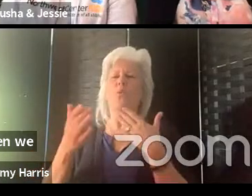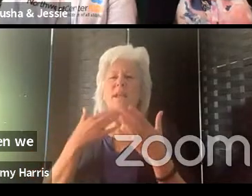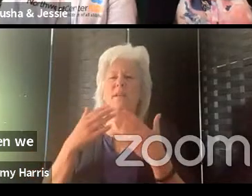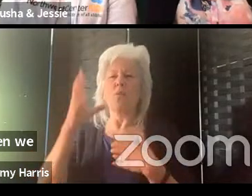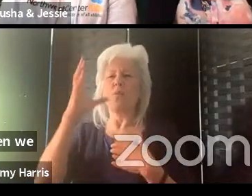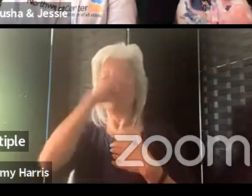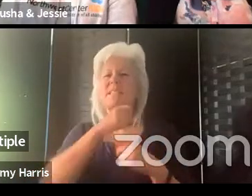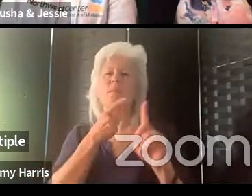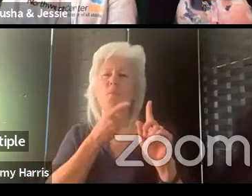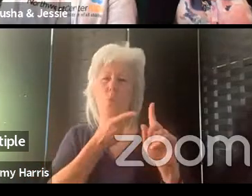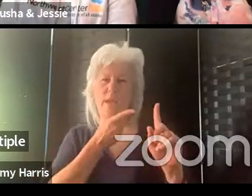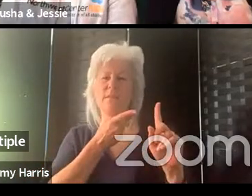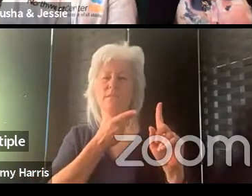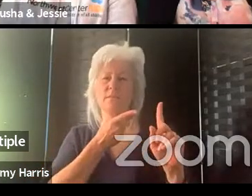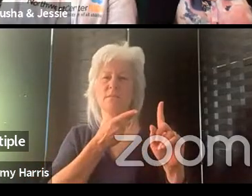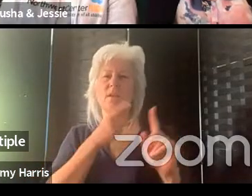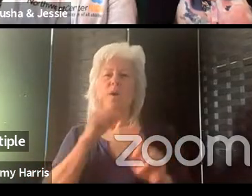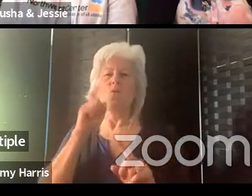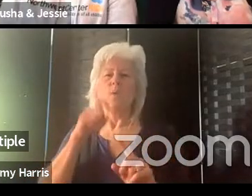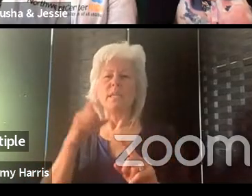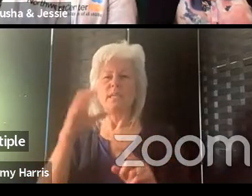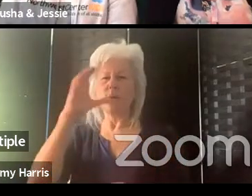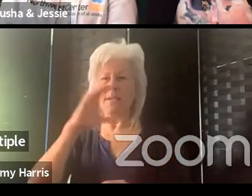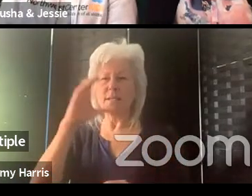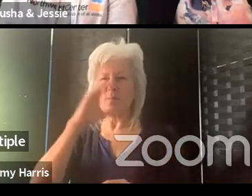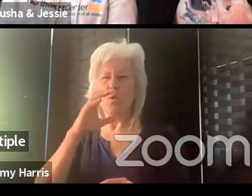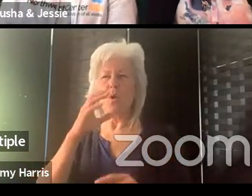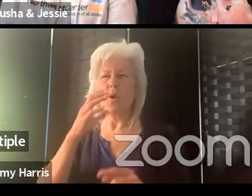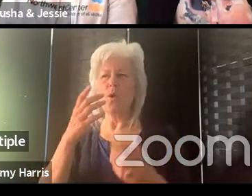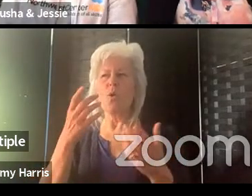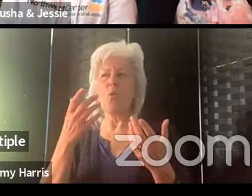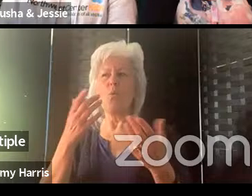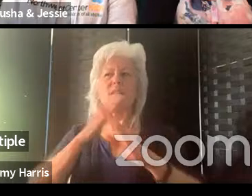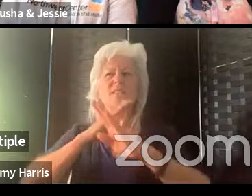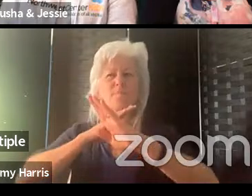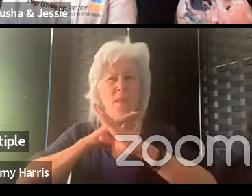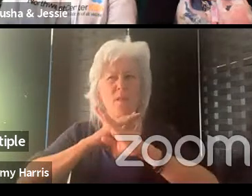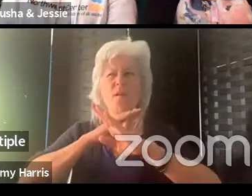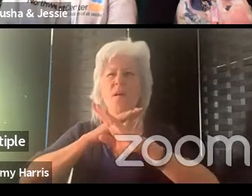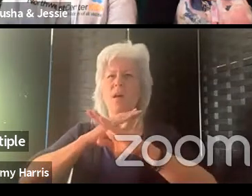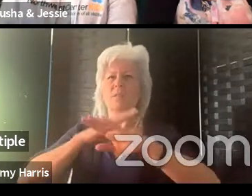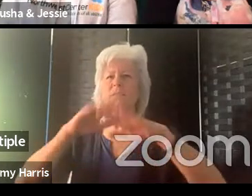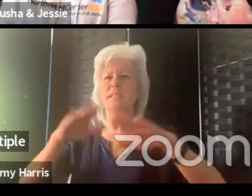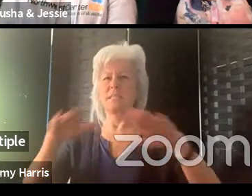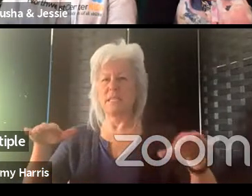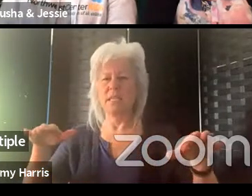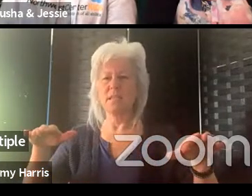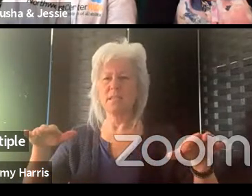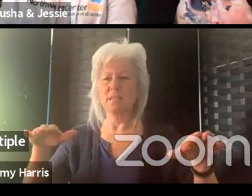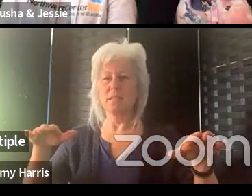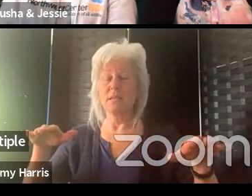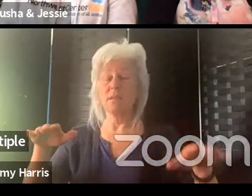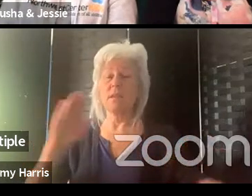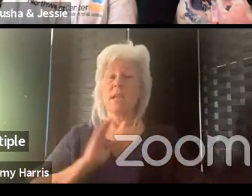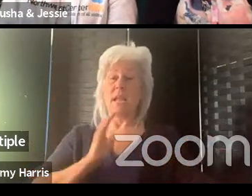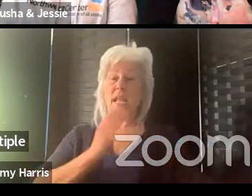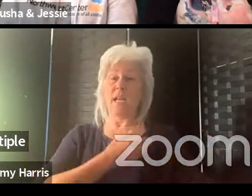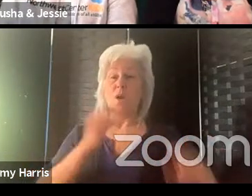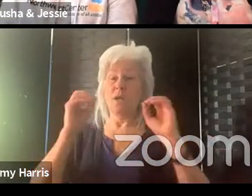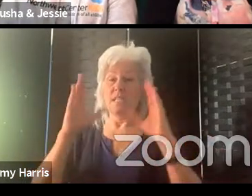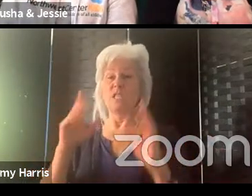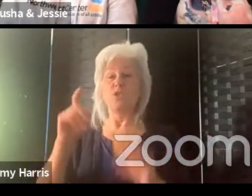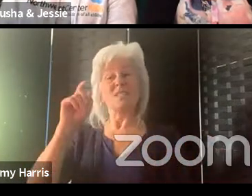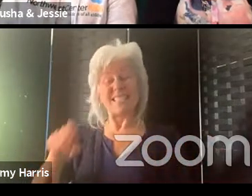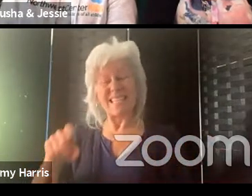point. We need to explore what thwarts, stops, and blocks these kids. And our educators need the freedom